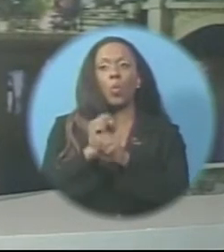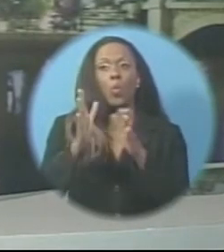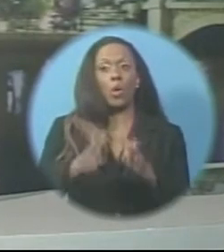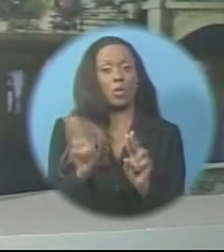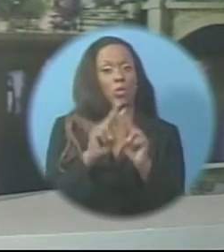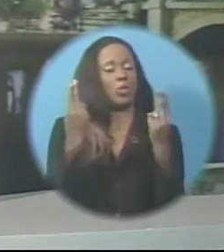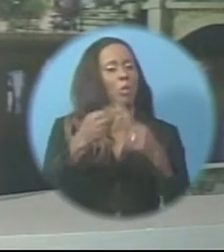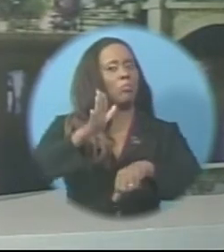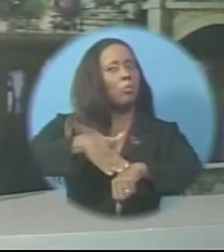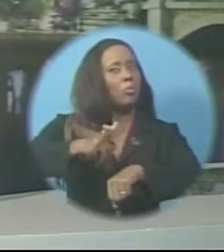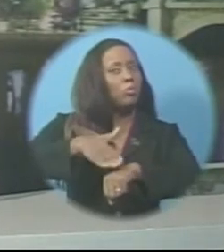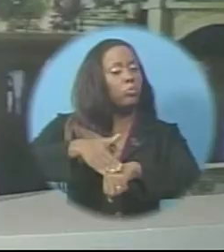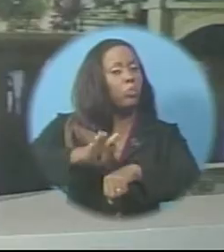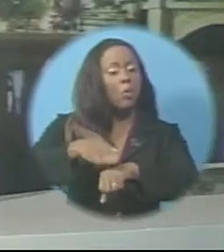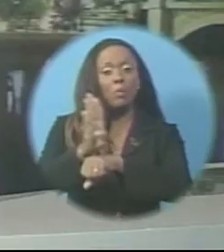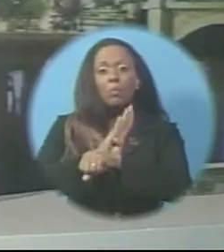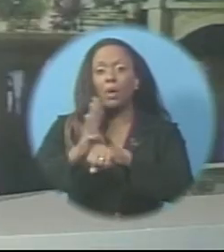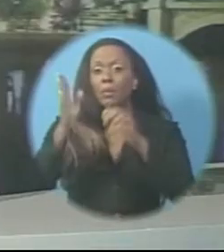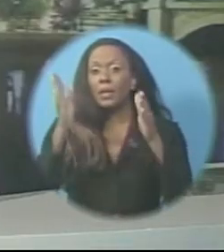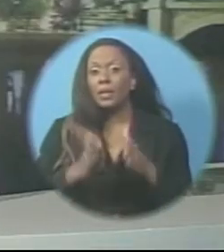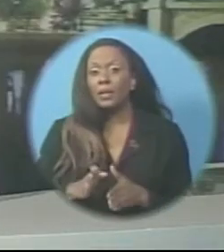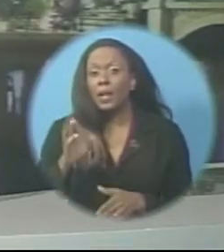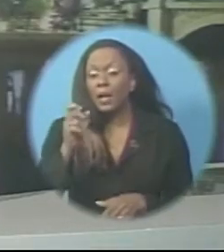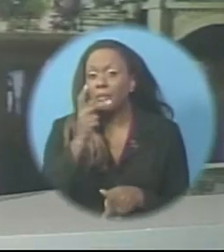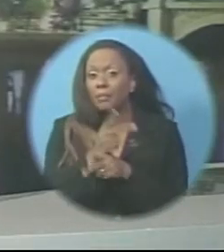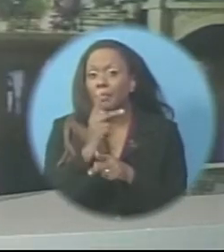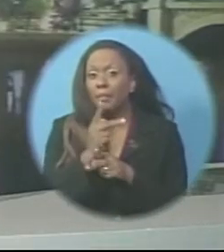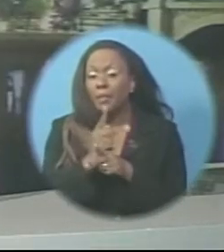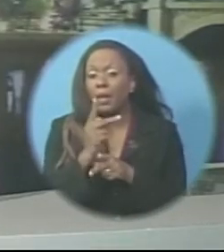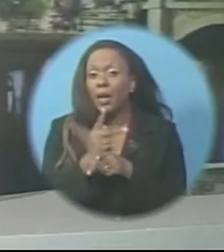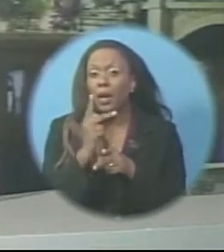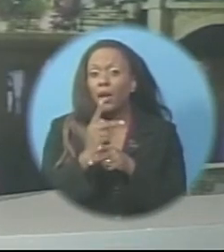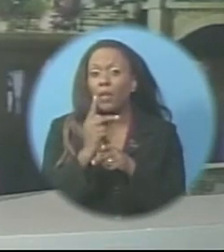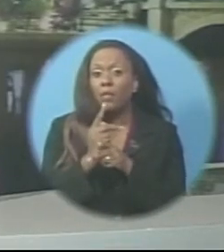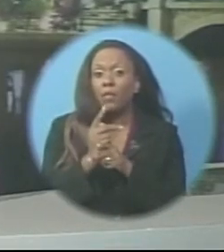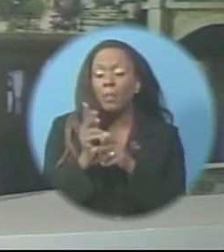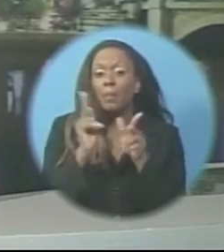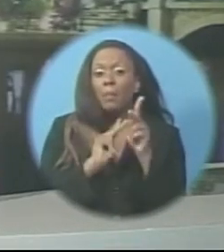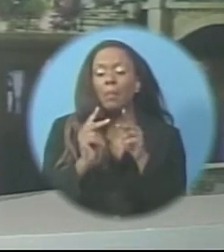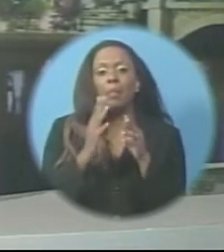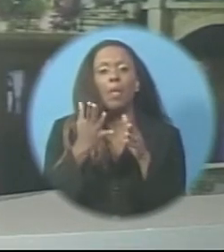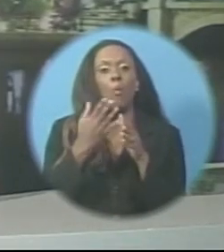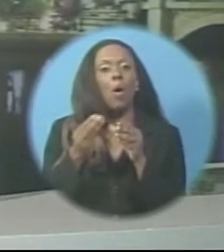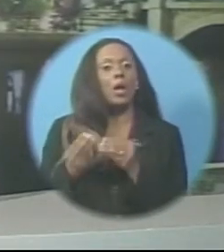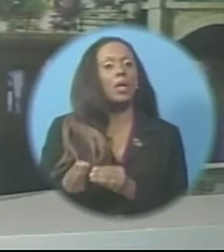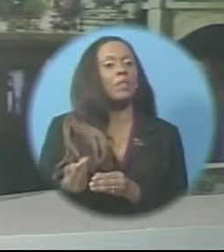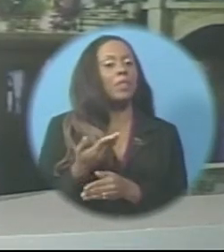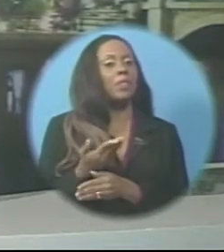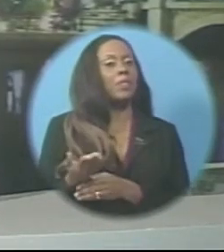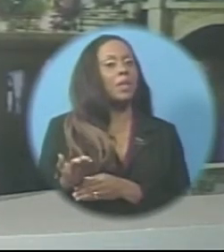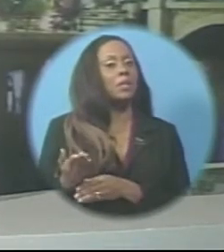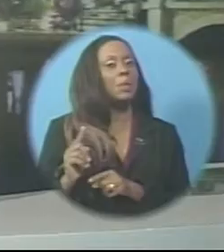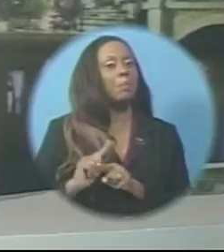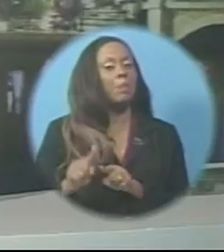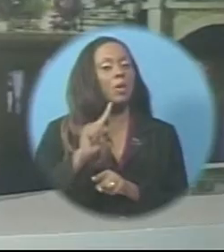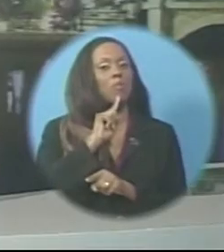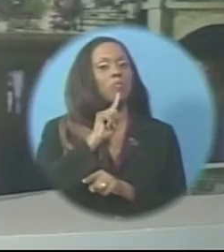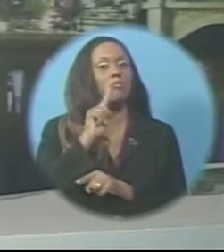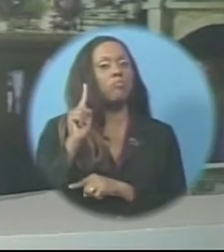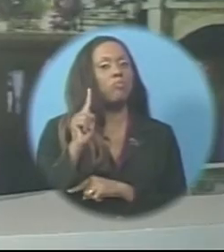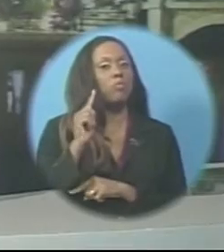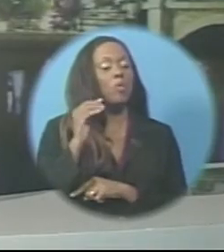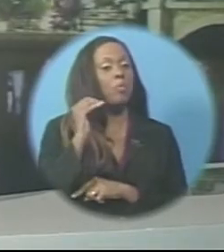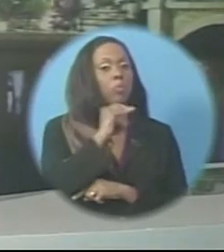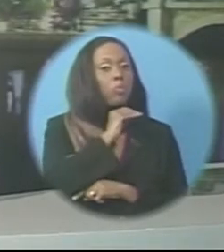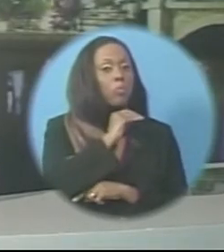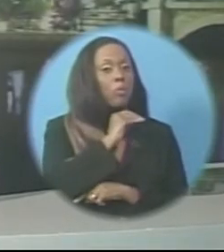is warning Barbadians to beware of Greeks bearing gifts. This amid the controversy surrounding the recent decision by the